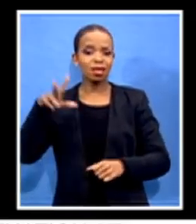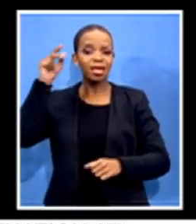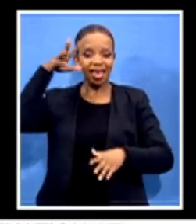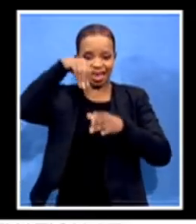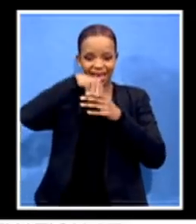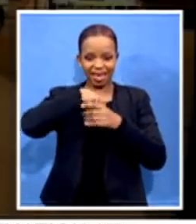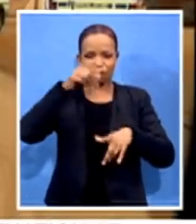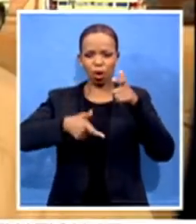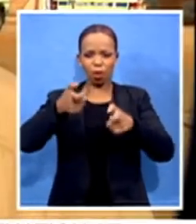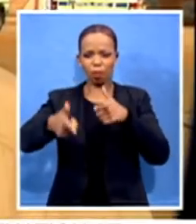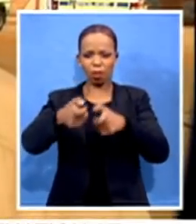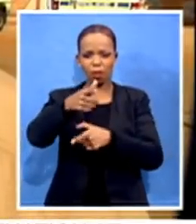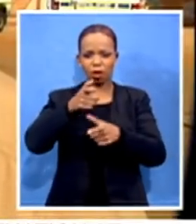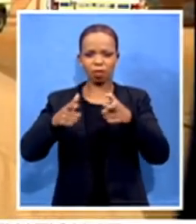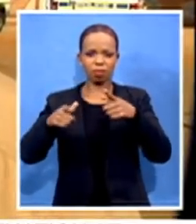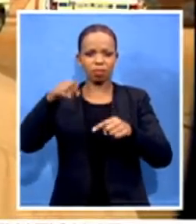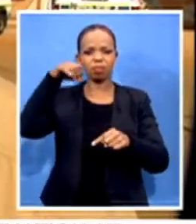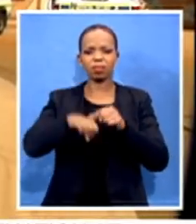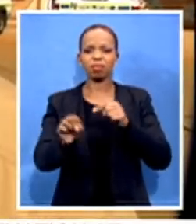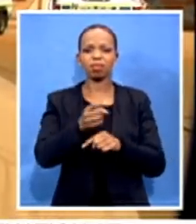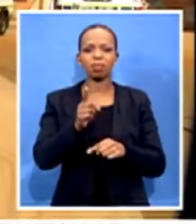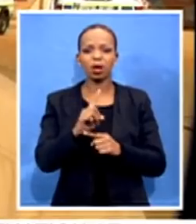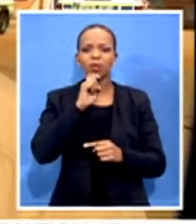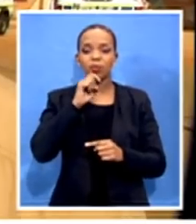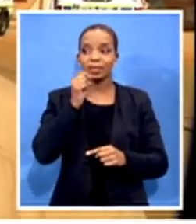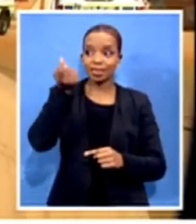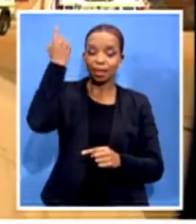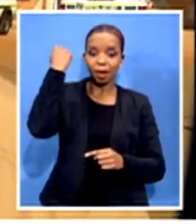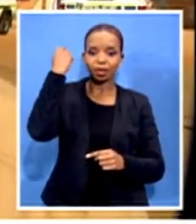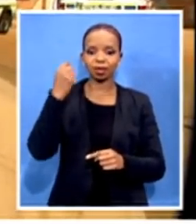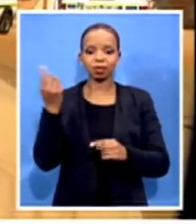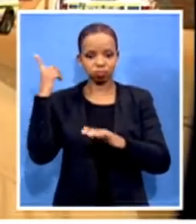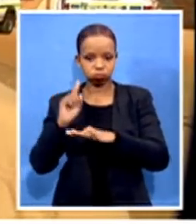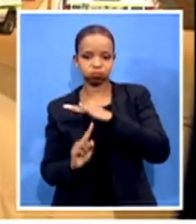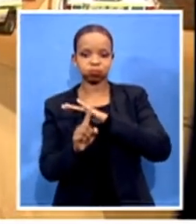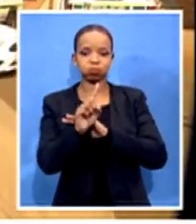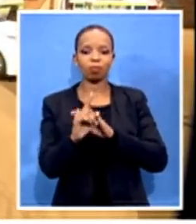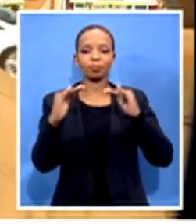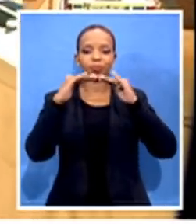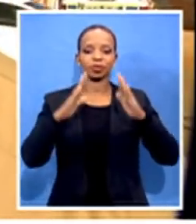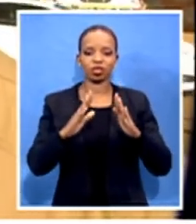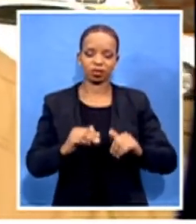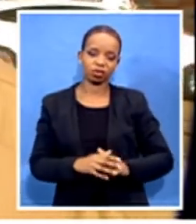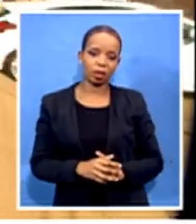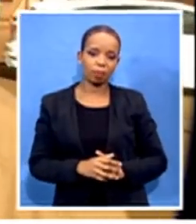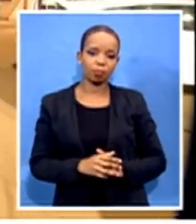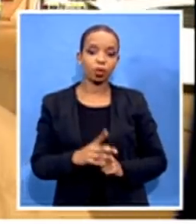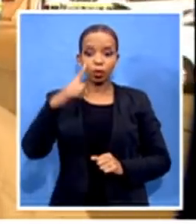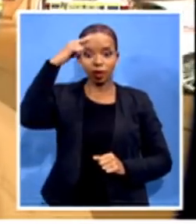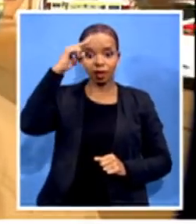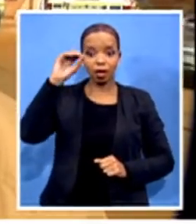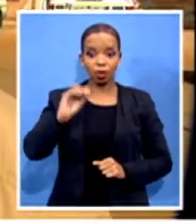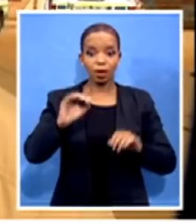inside. Only to realize they used the back gate. Some used the back gate to get inside. So they started shooting and they held our